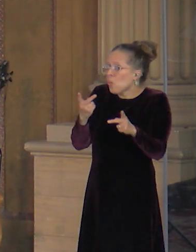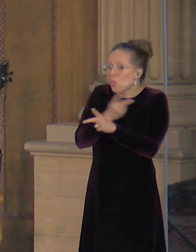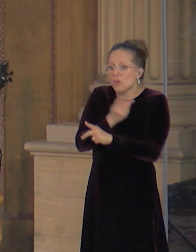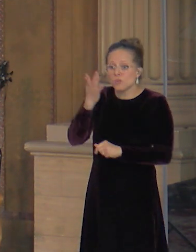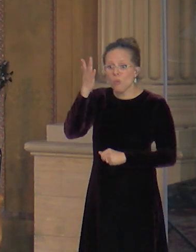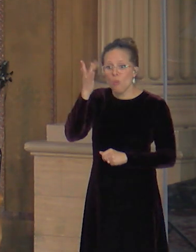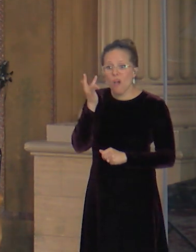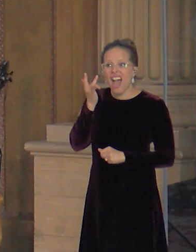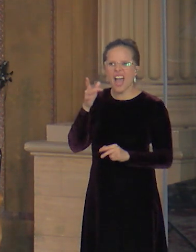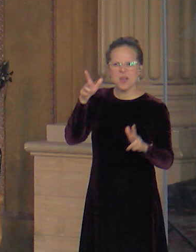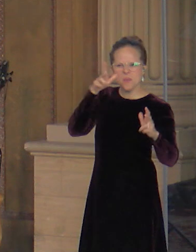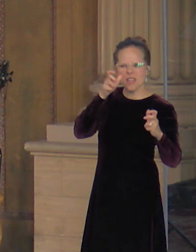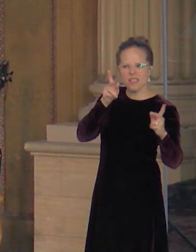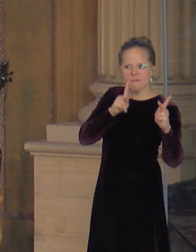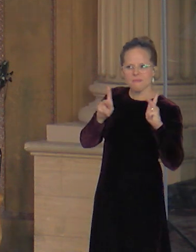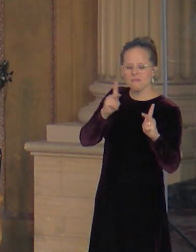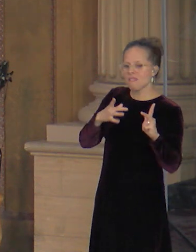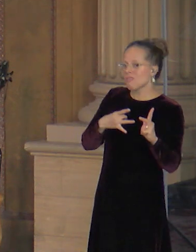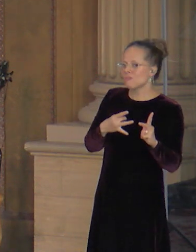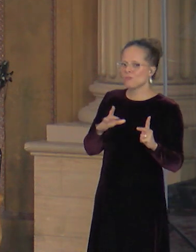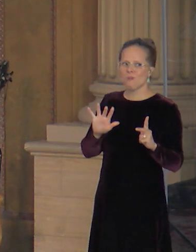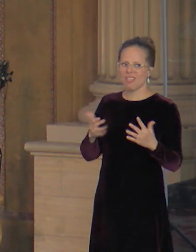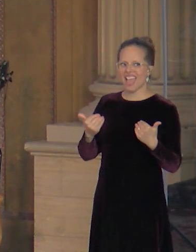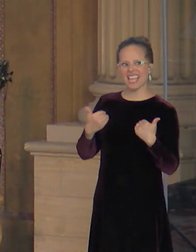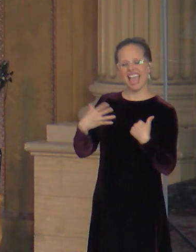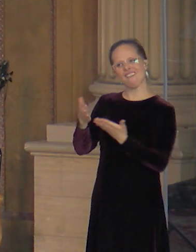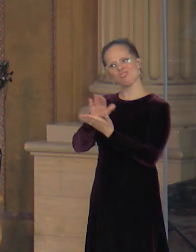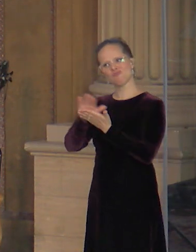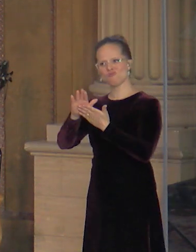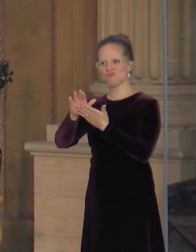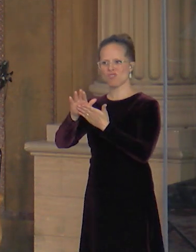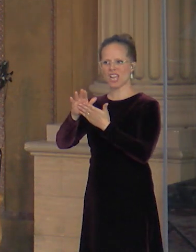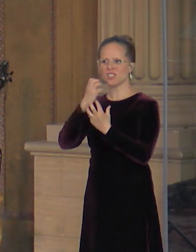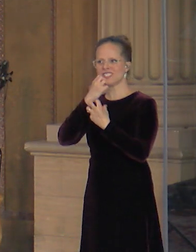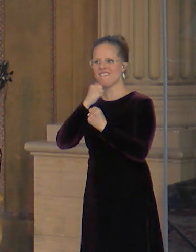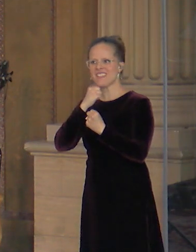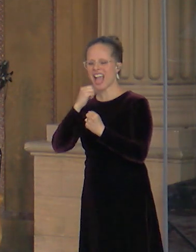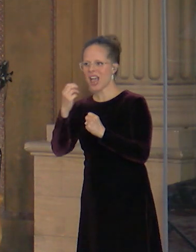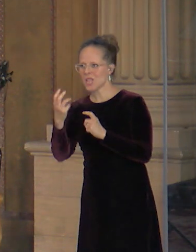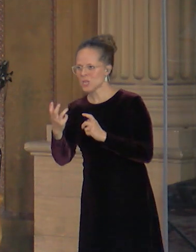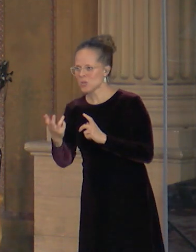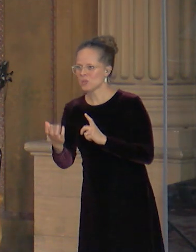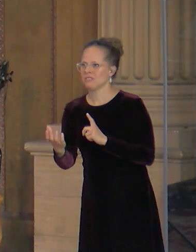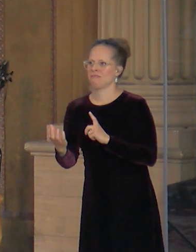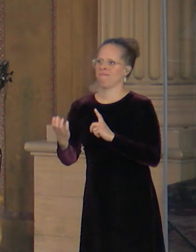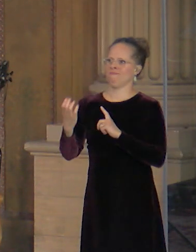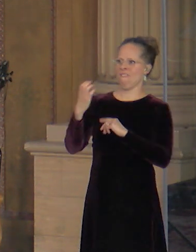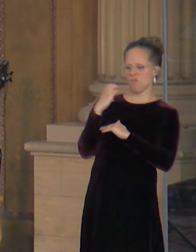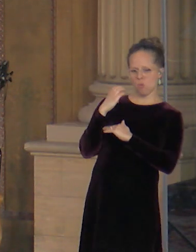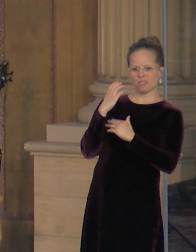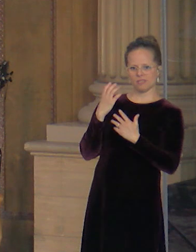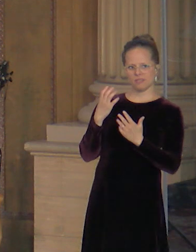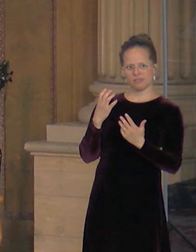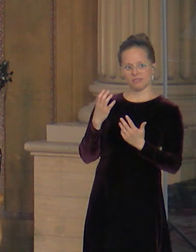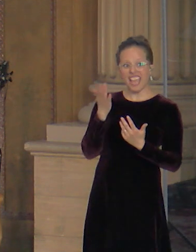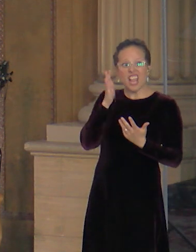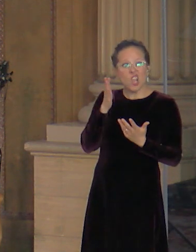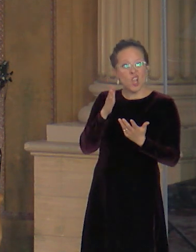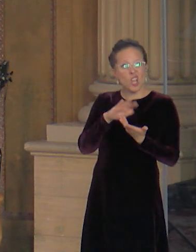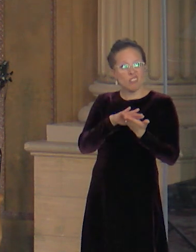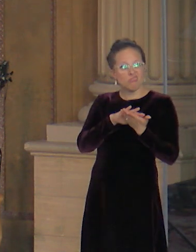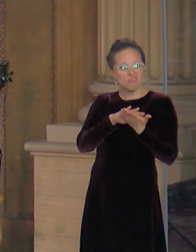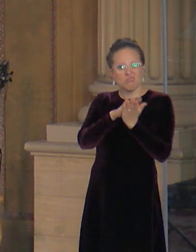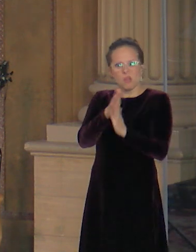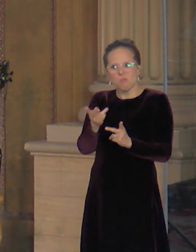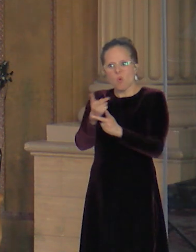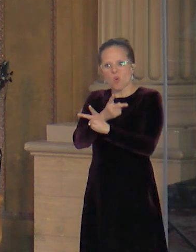aren't really fond of having righteous values shoved down their throat so new tensions could emerge so even